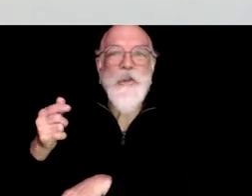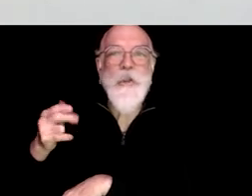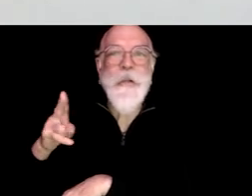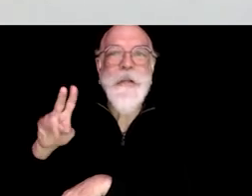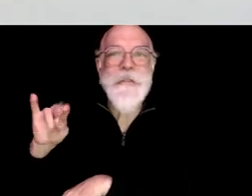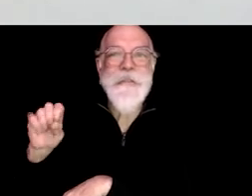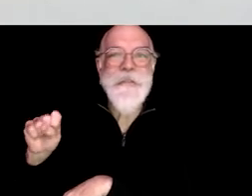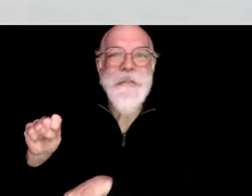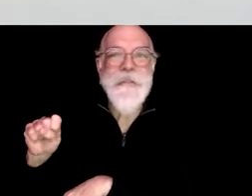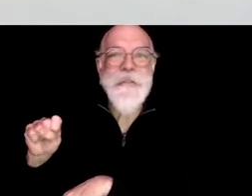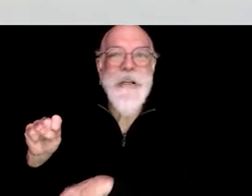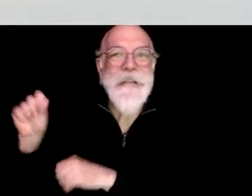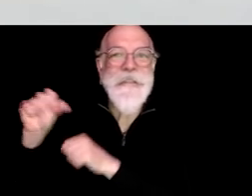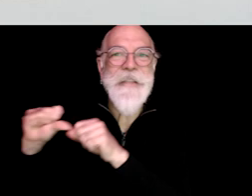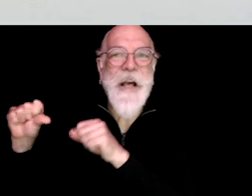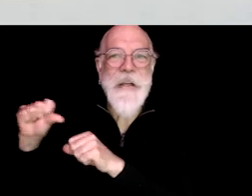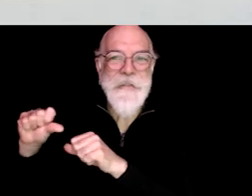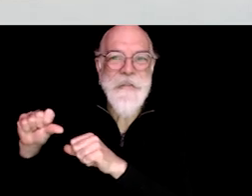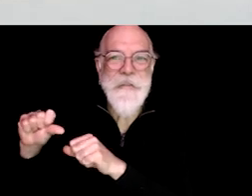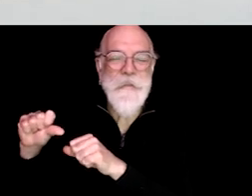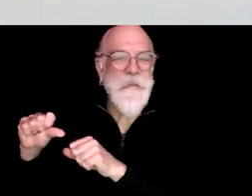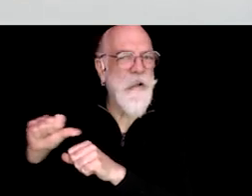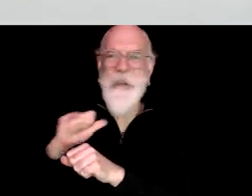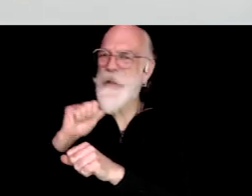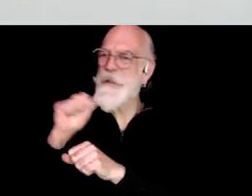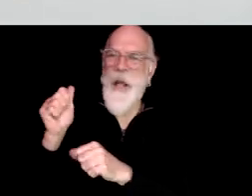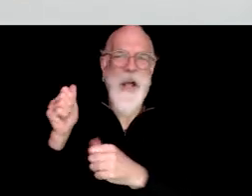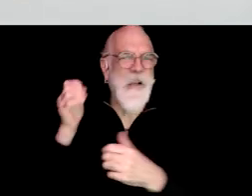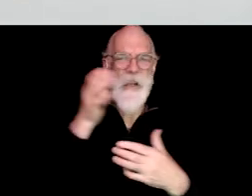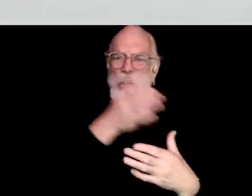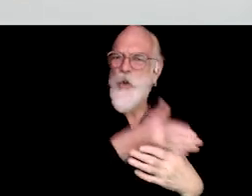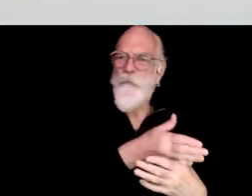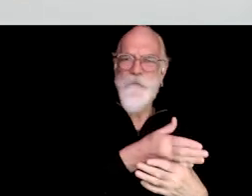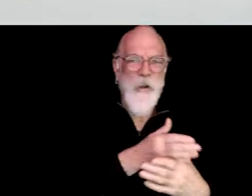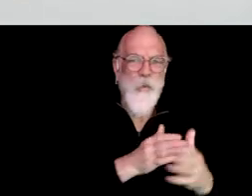non-invasive, it's non-interfering. It's not interfering with their